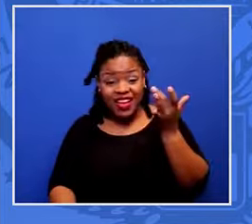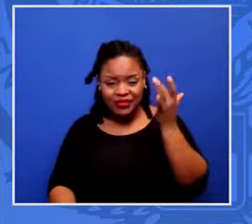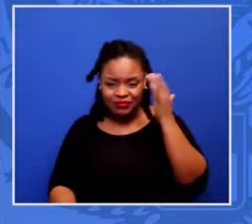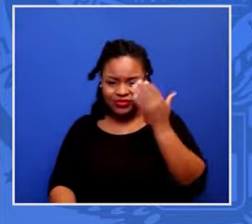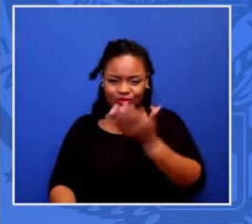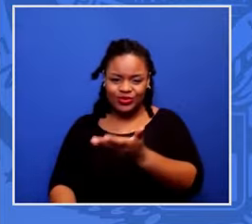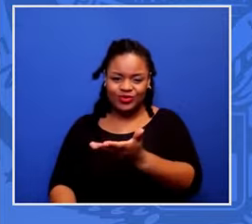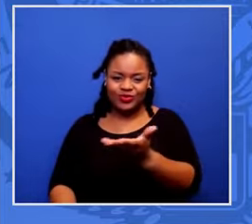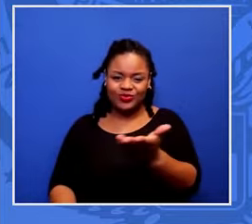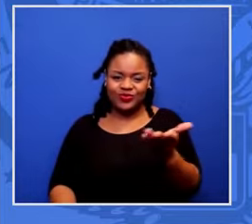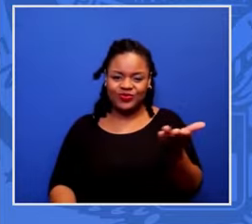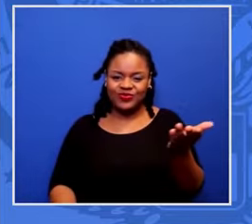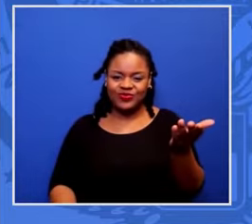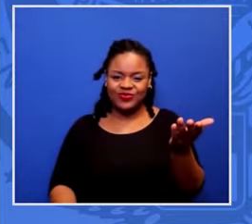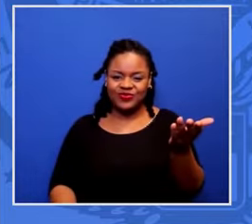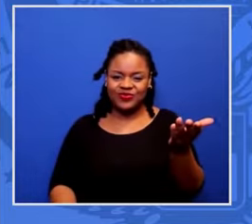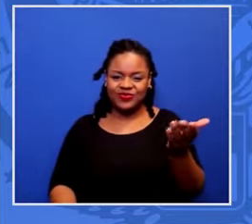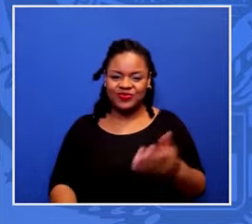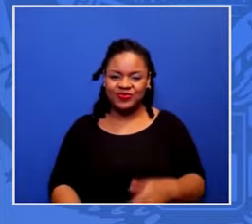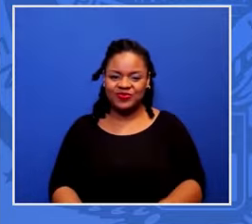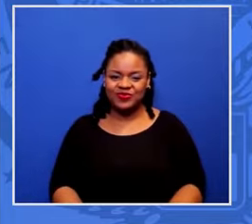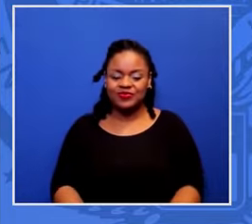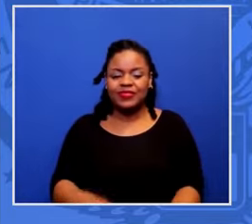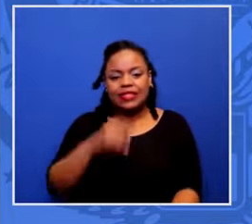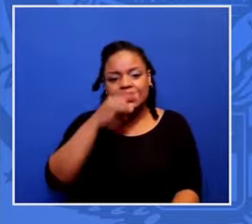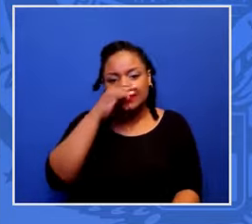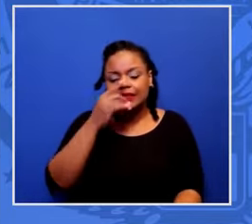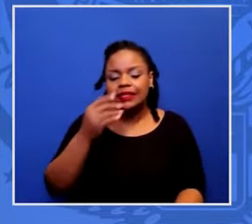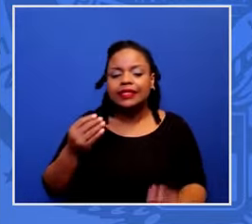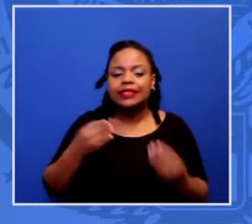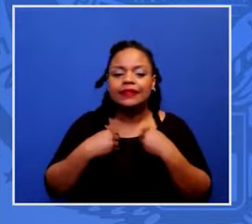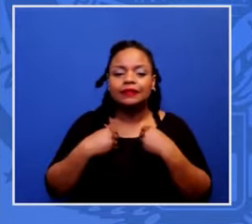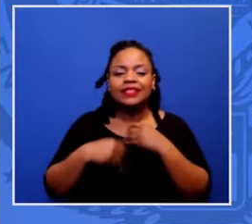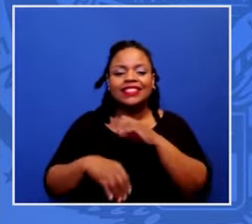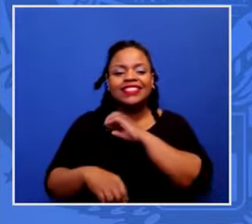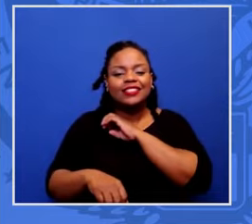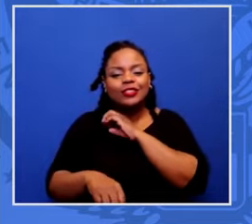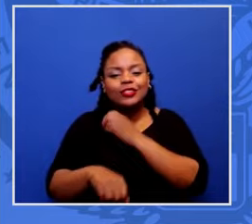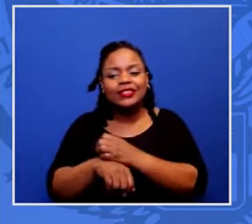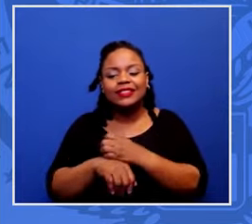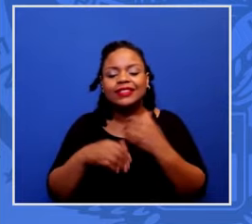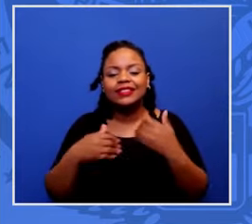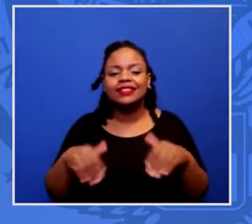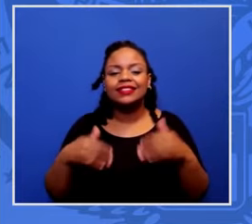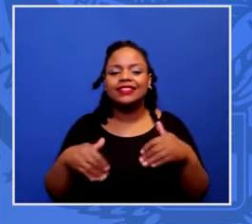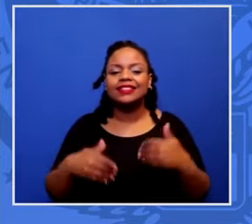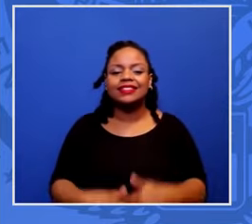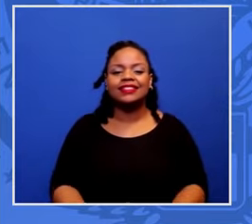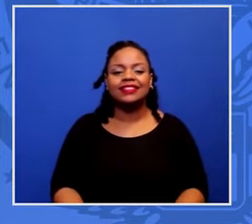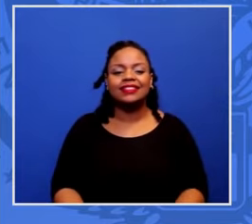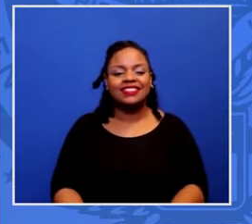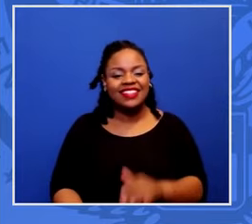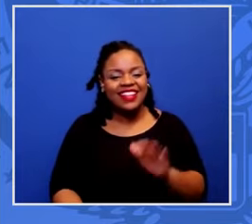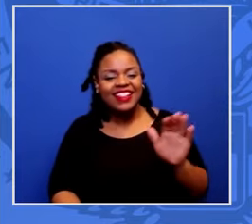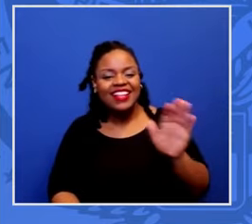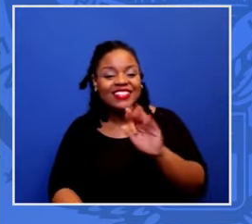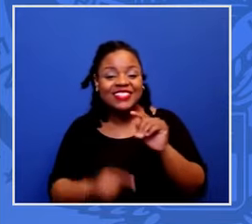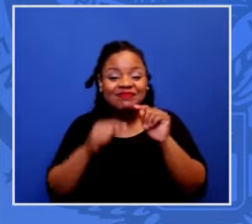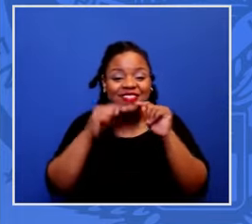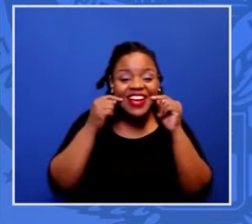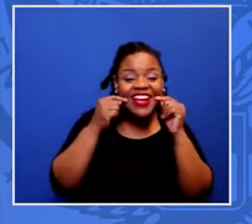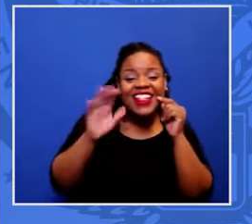give me the energy. I feed right off of them, seeing their smiles and their laughter. So I do it for them.